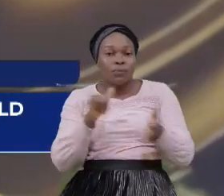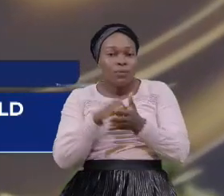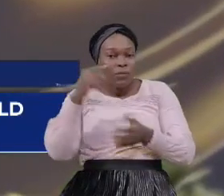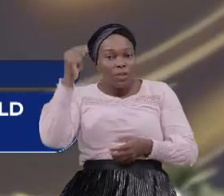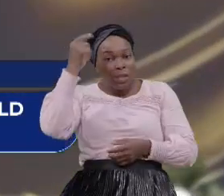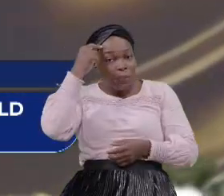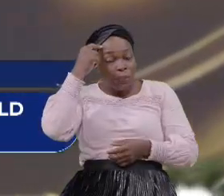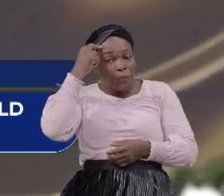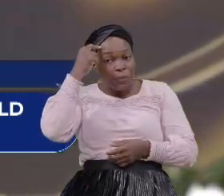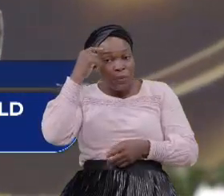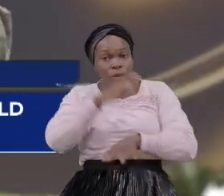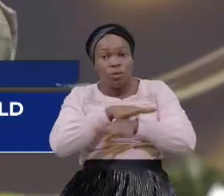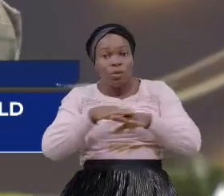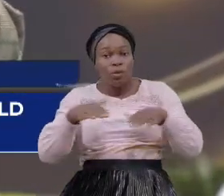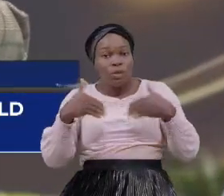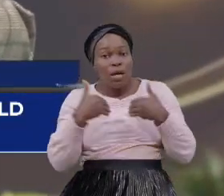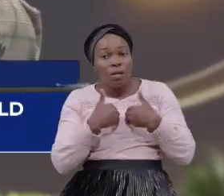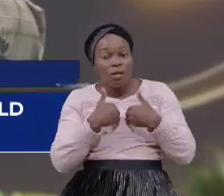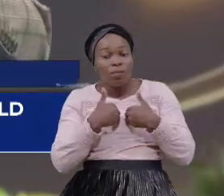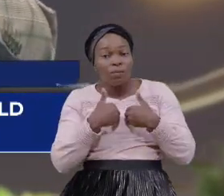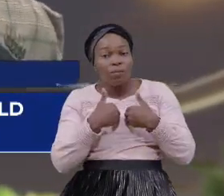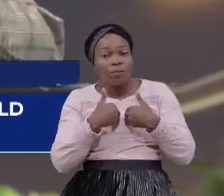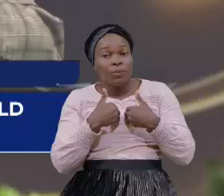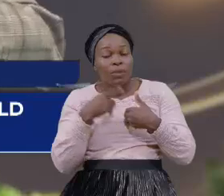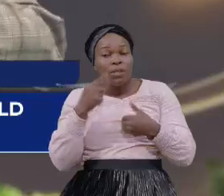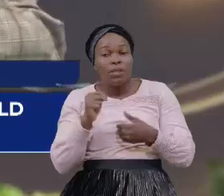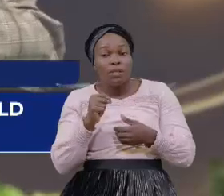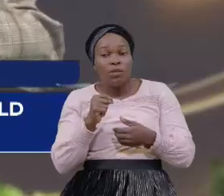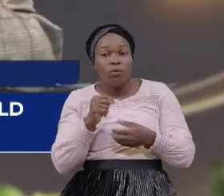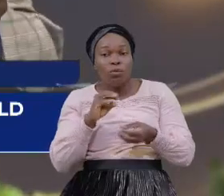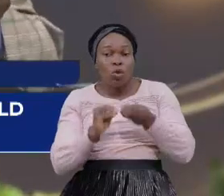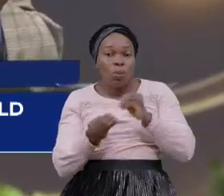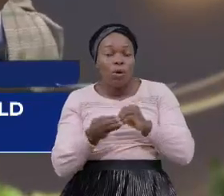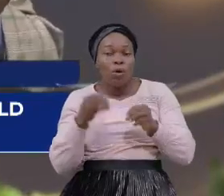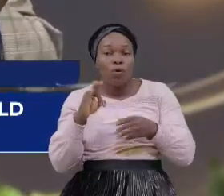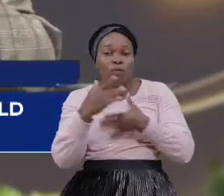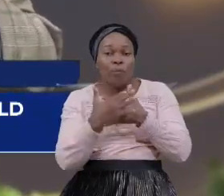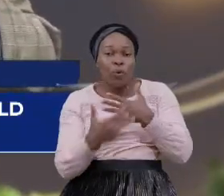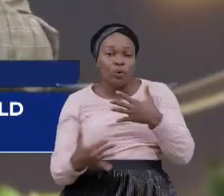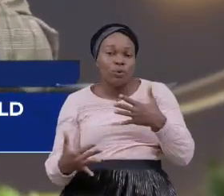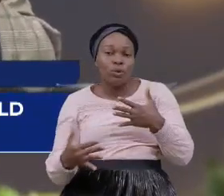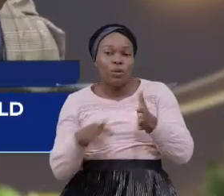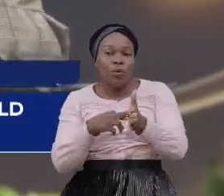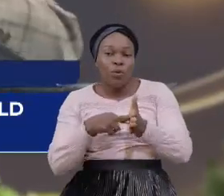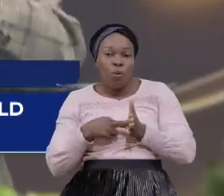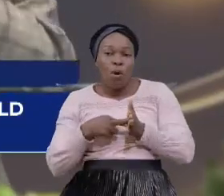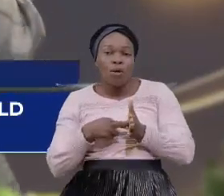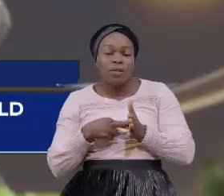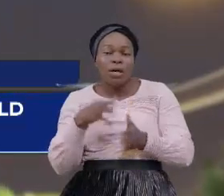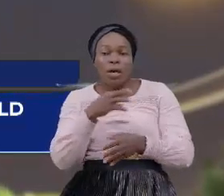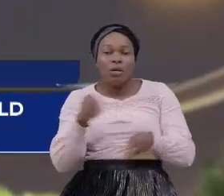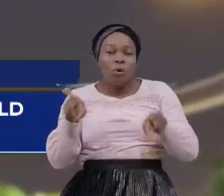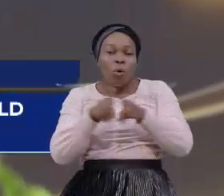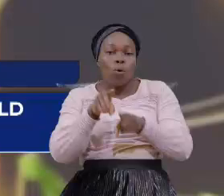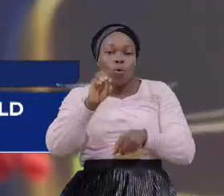have the amount of blood it needs, and of course the oxygen, once